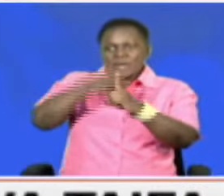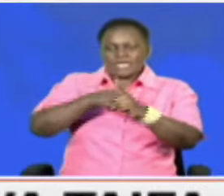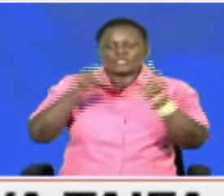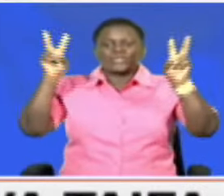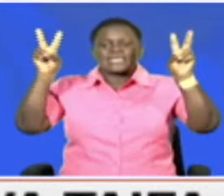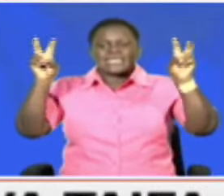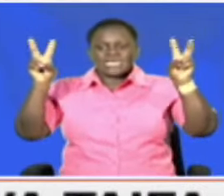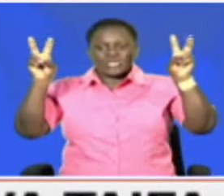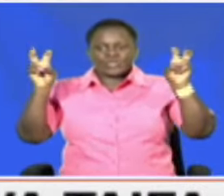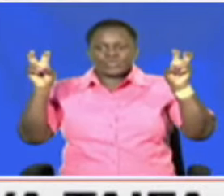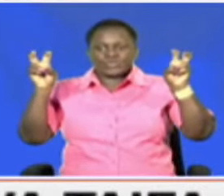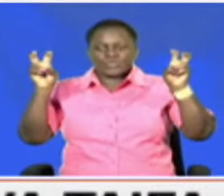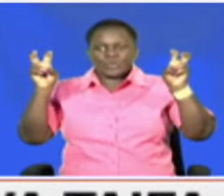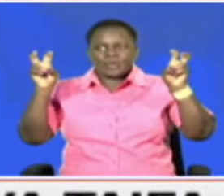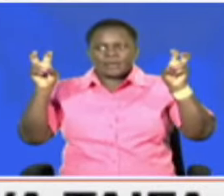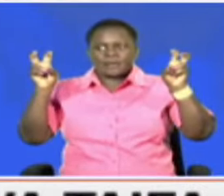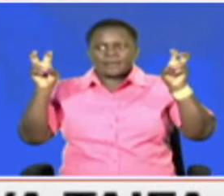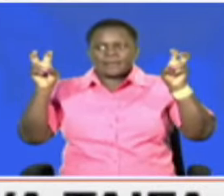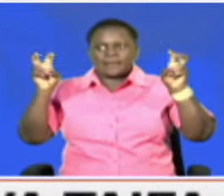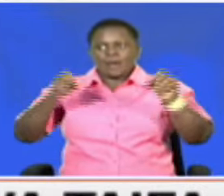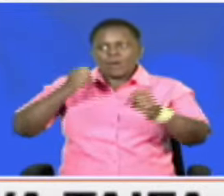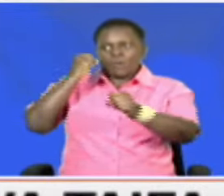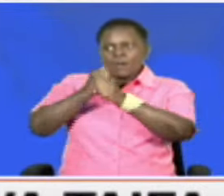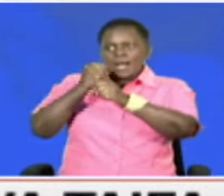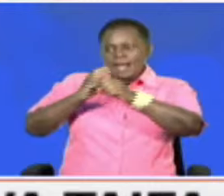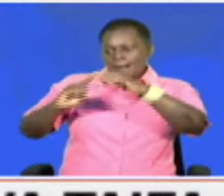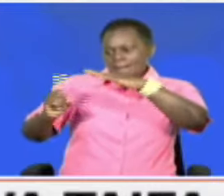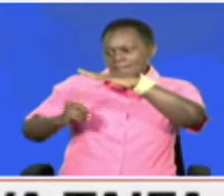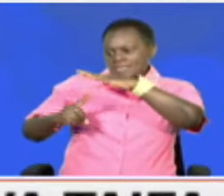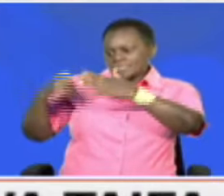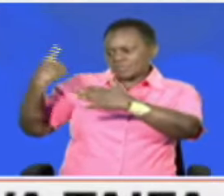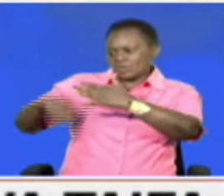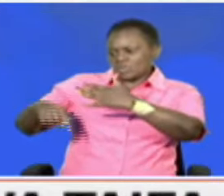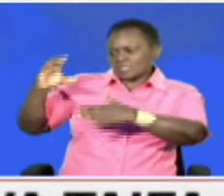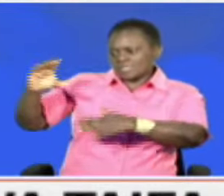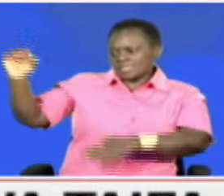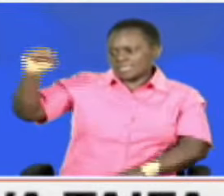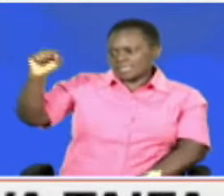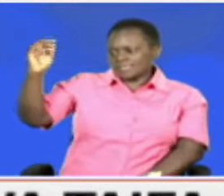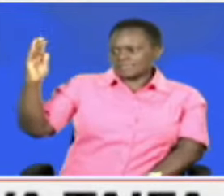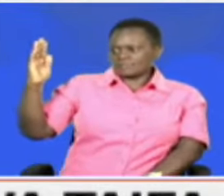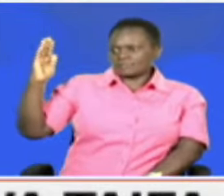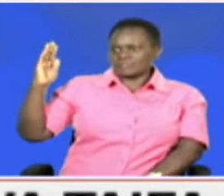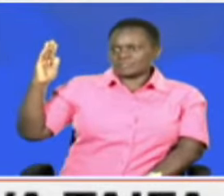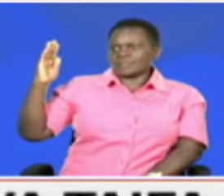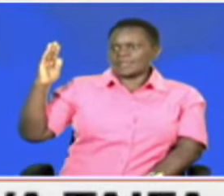issues. The work of the minister, the cabinet secretary for interior,